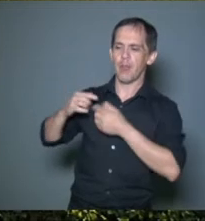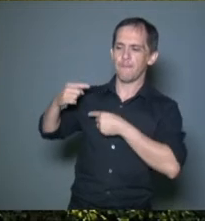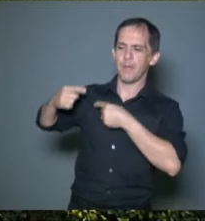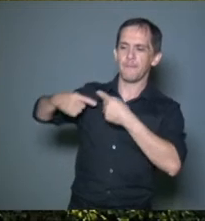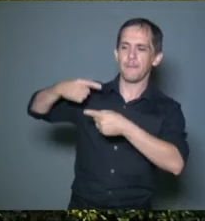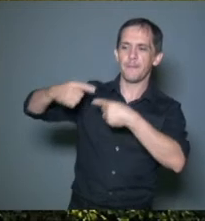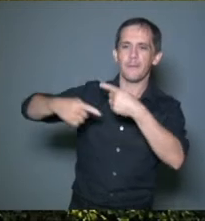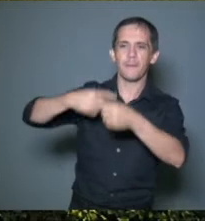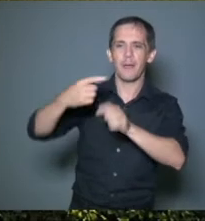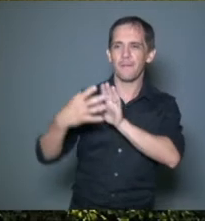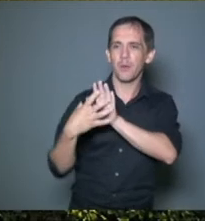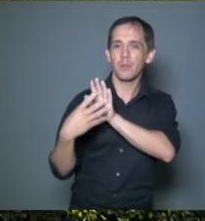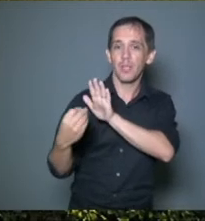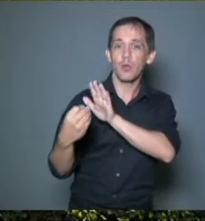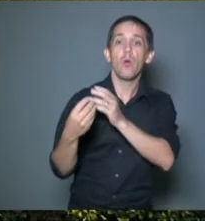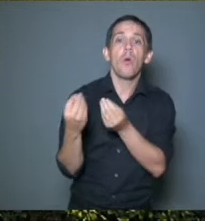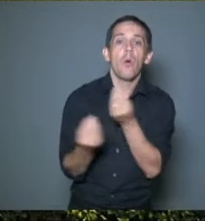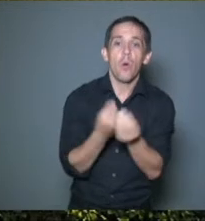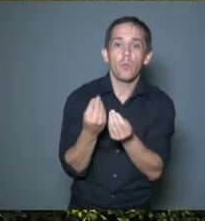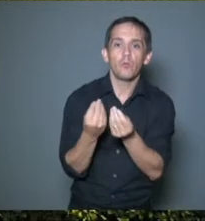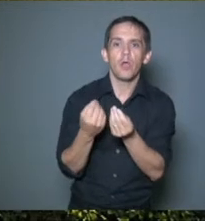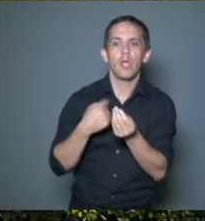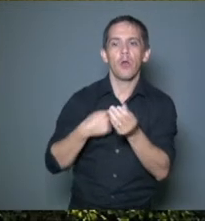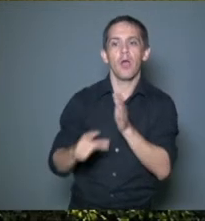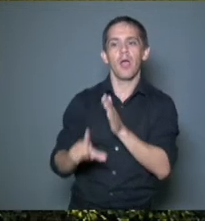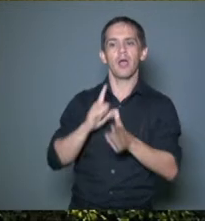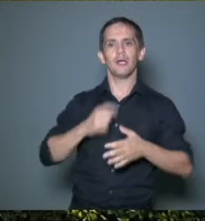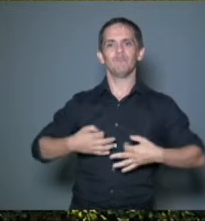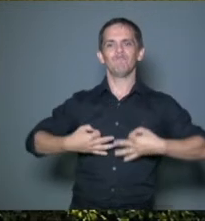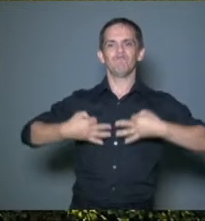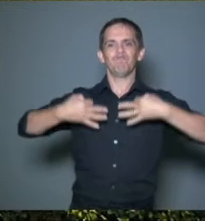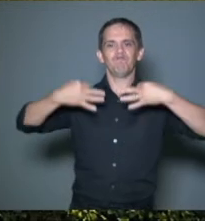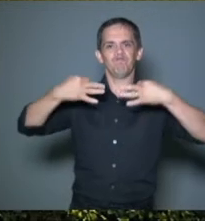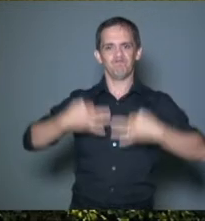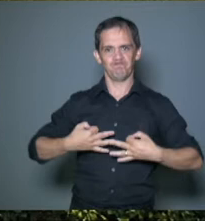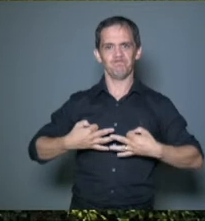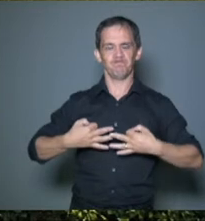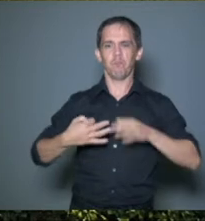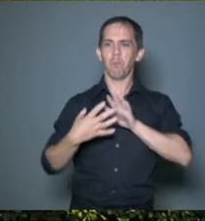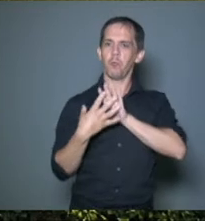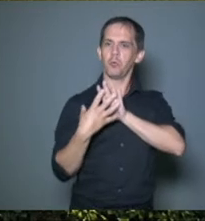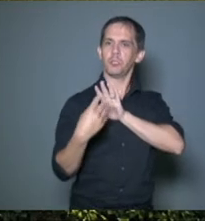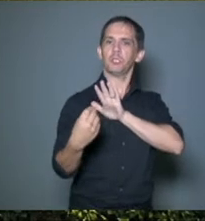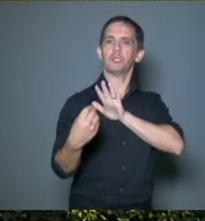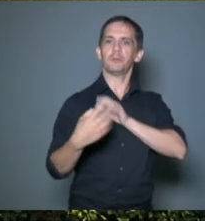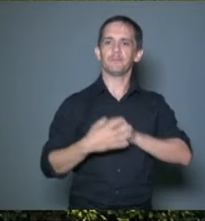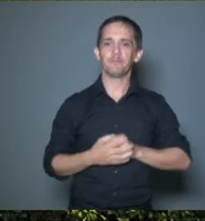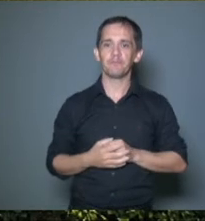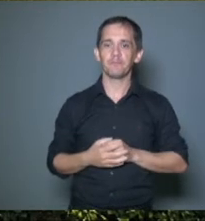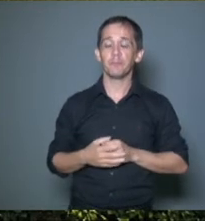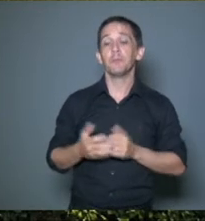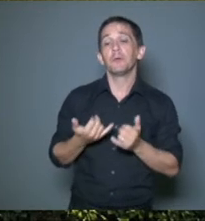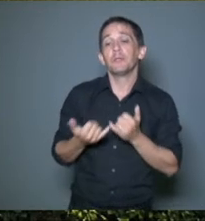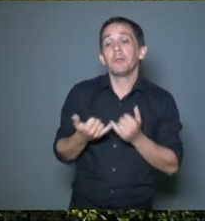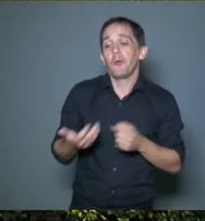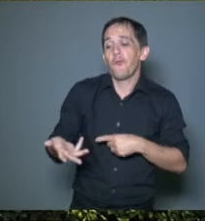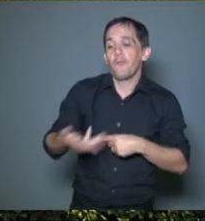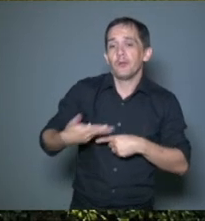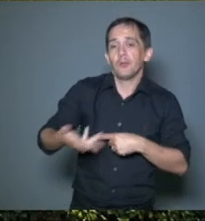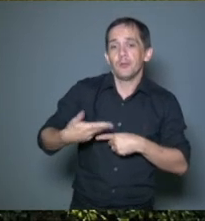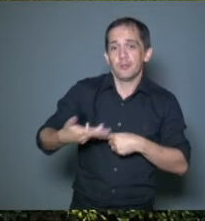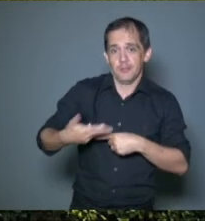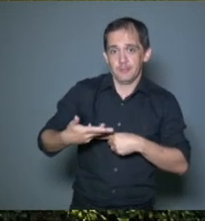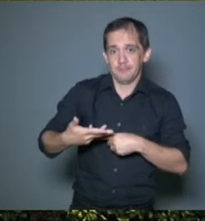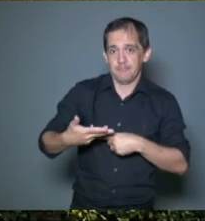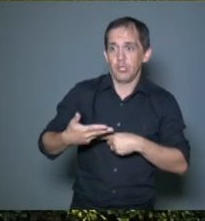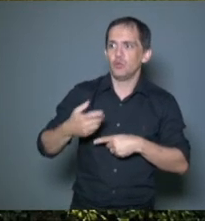impact future generations by being an example to that future generation? How do you want to become a